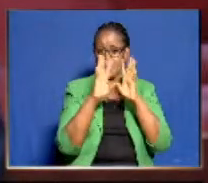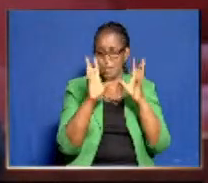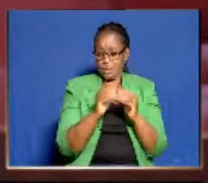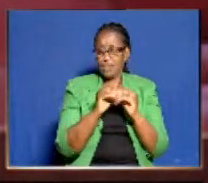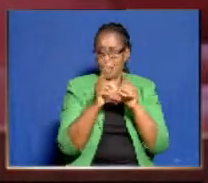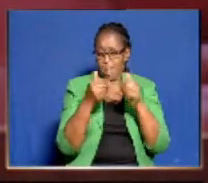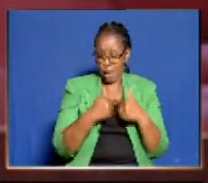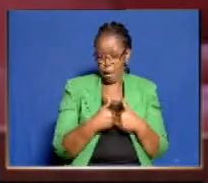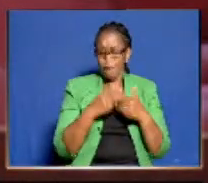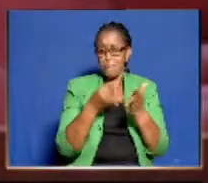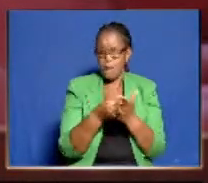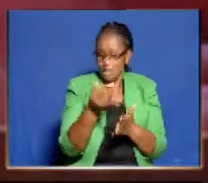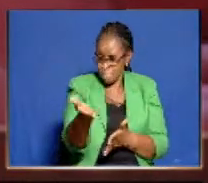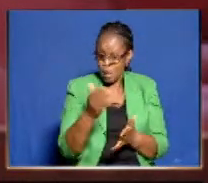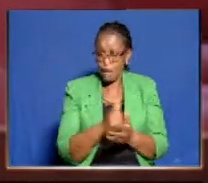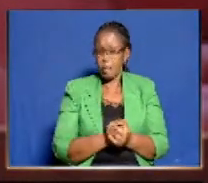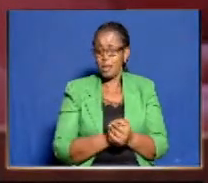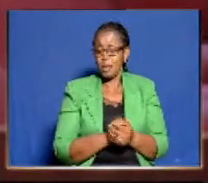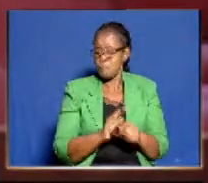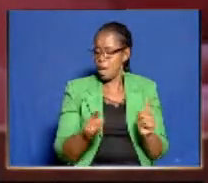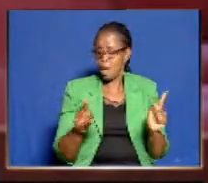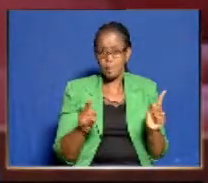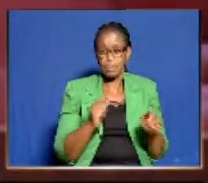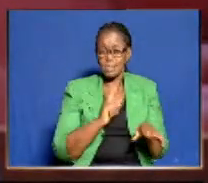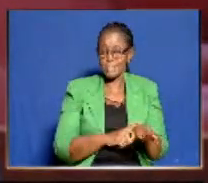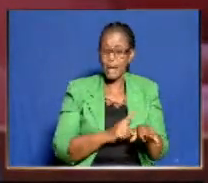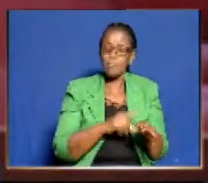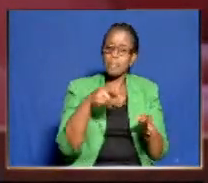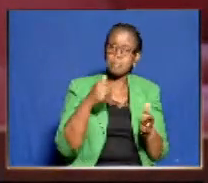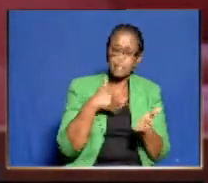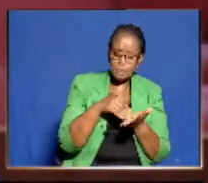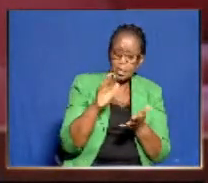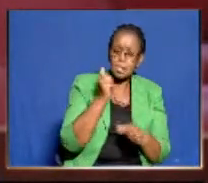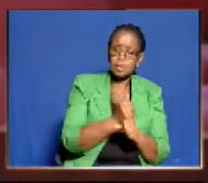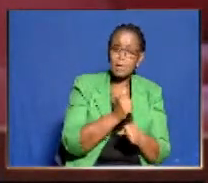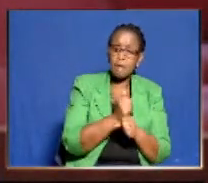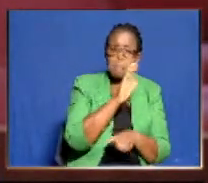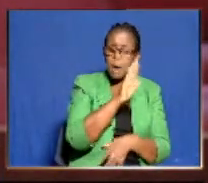that provision. But unfortunately, when they send their officers,